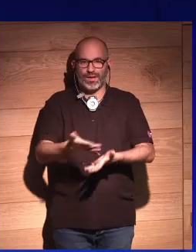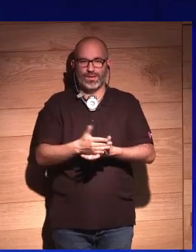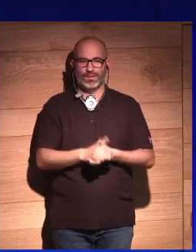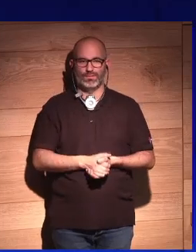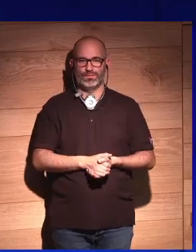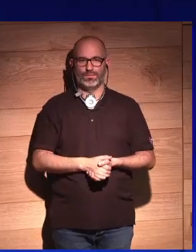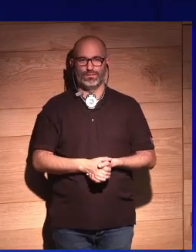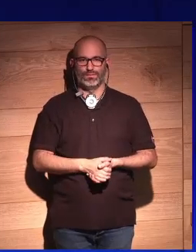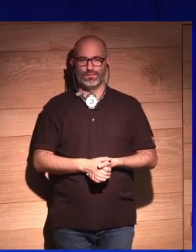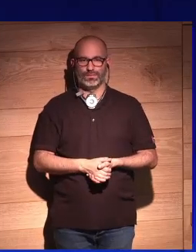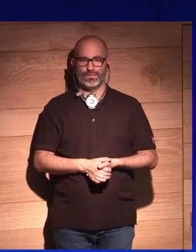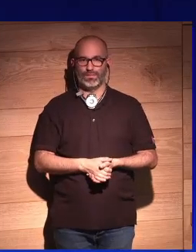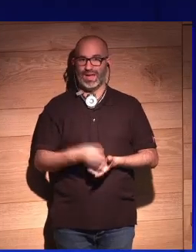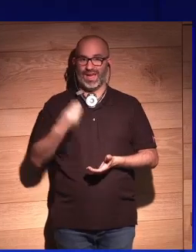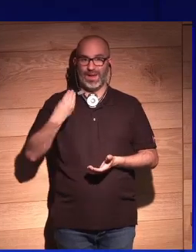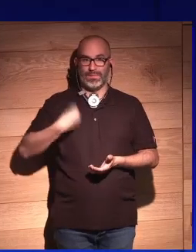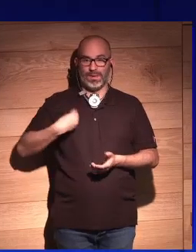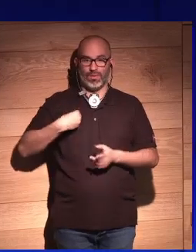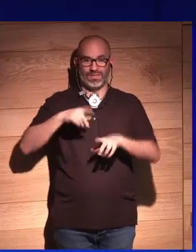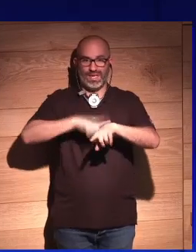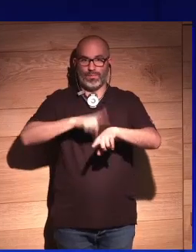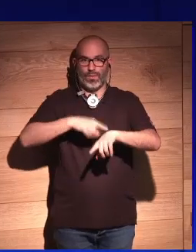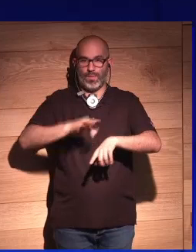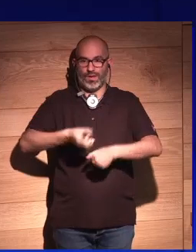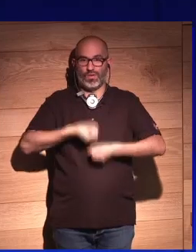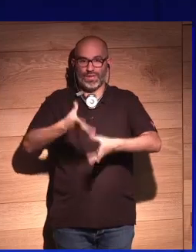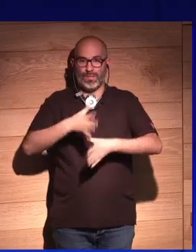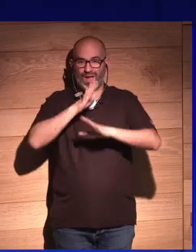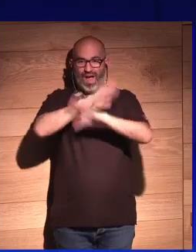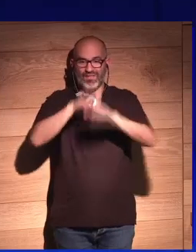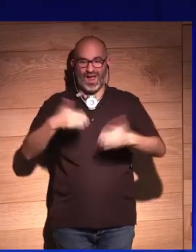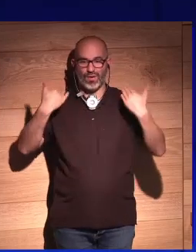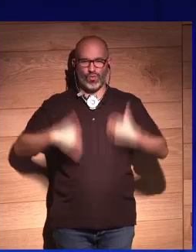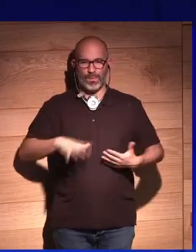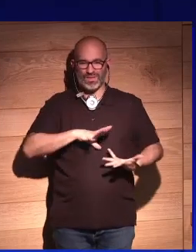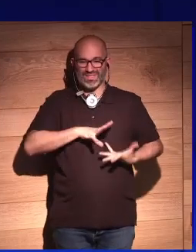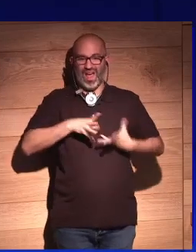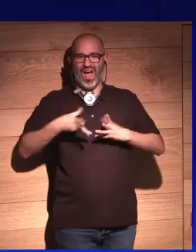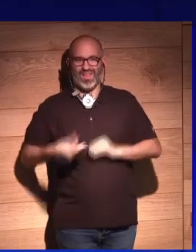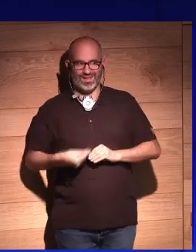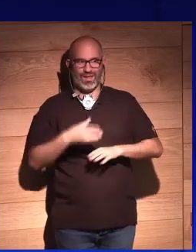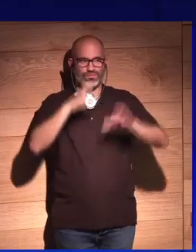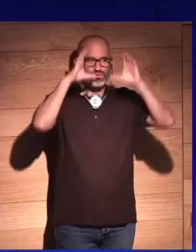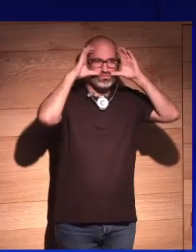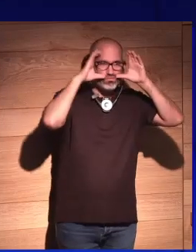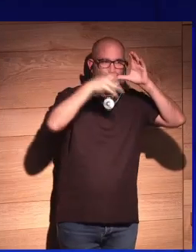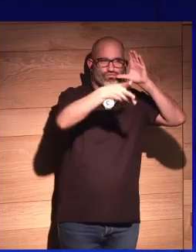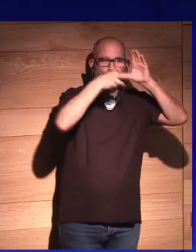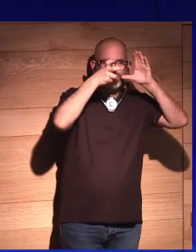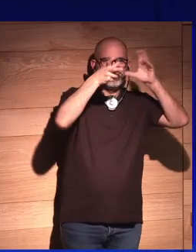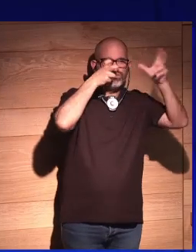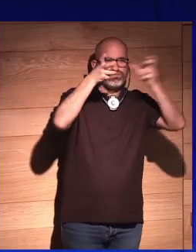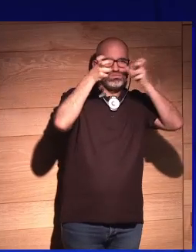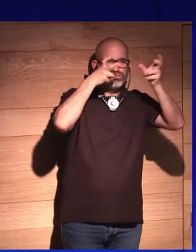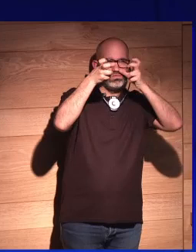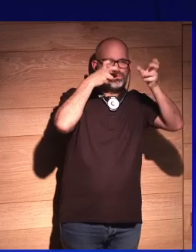the same time frame, because you're also bringing the body along with it, and your ability to mimic, to understand. I